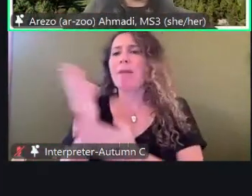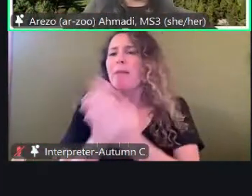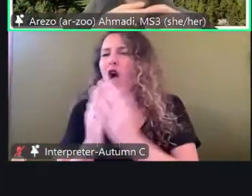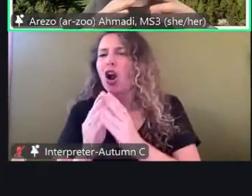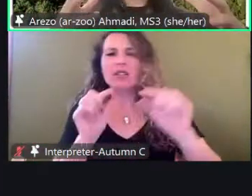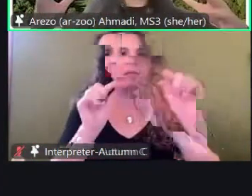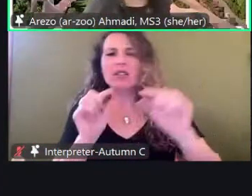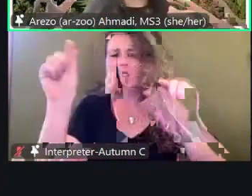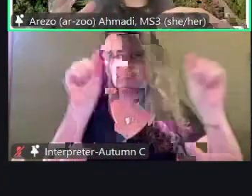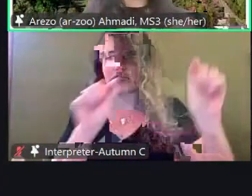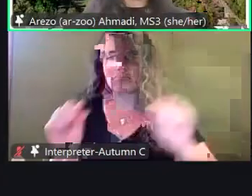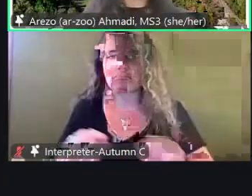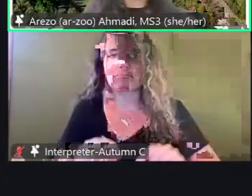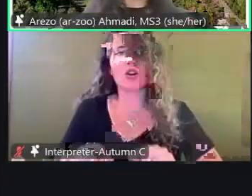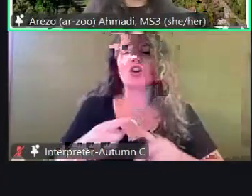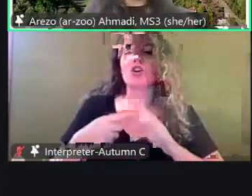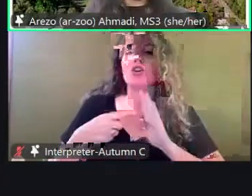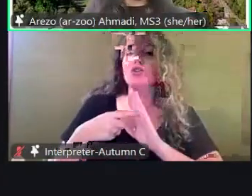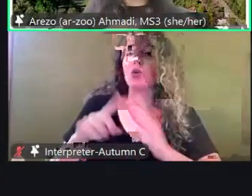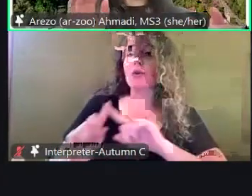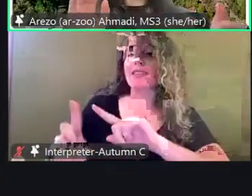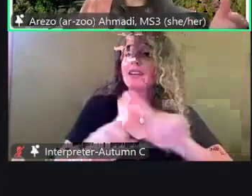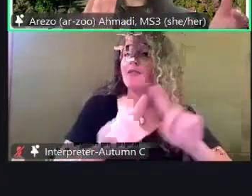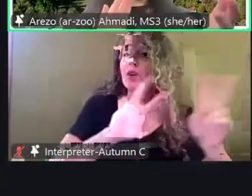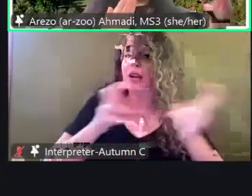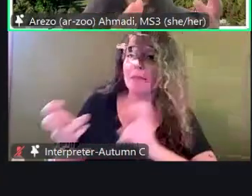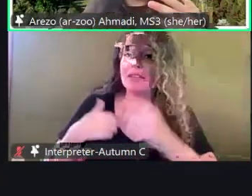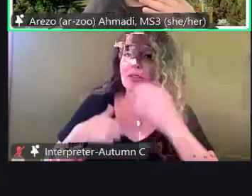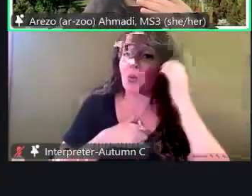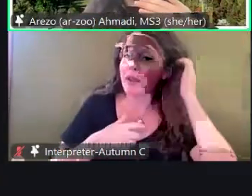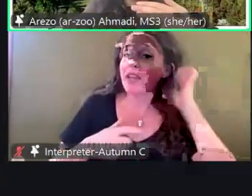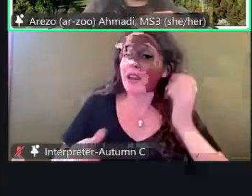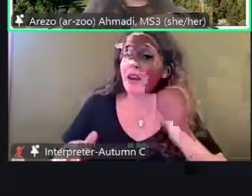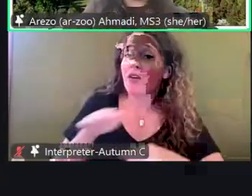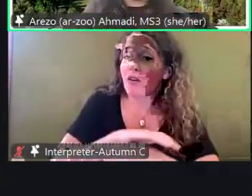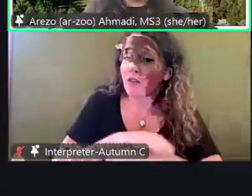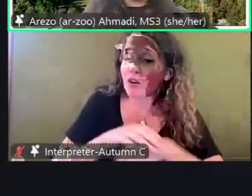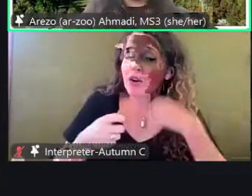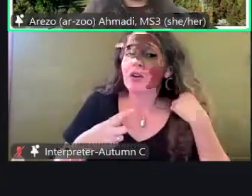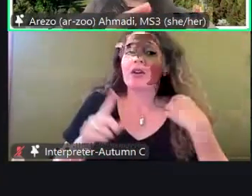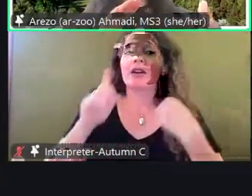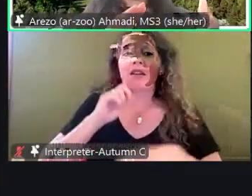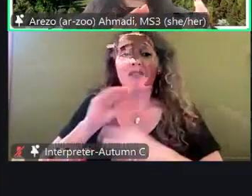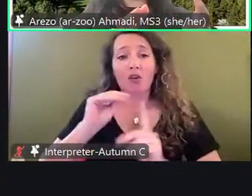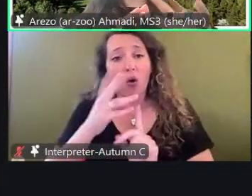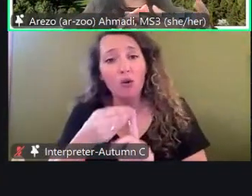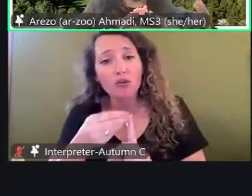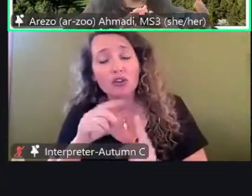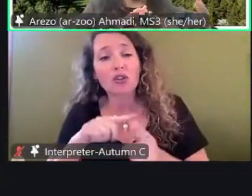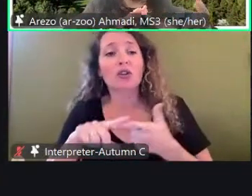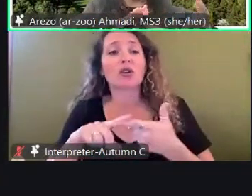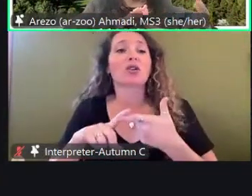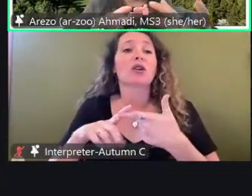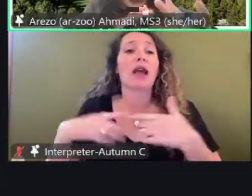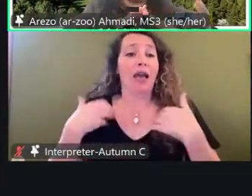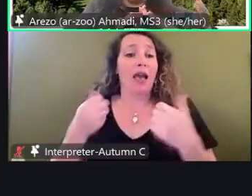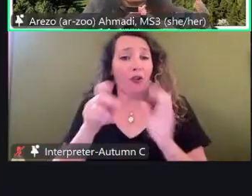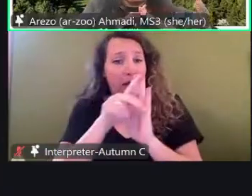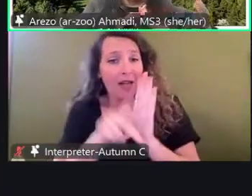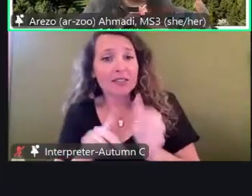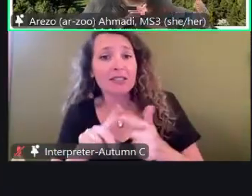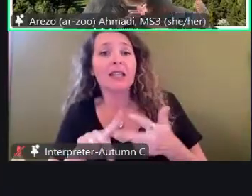it to show you the different topics that we covered. We had an introduction to deaf culture. We talked about health policy,